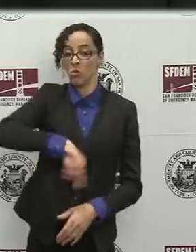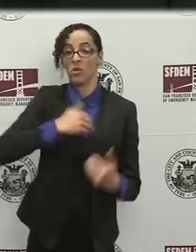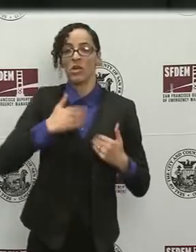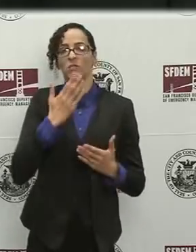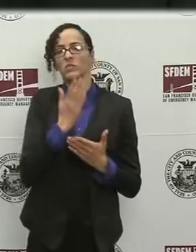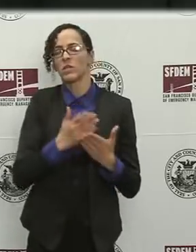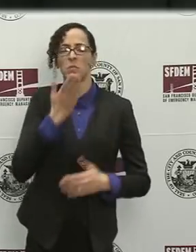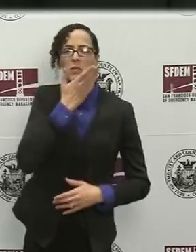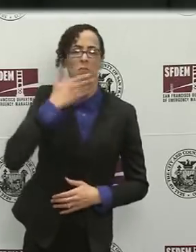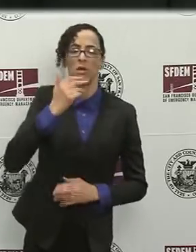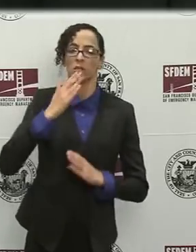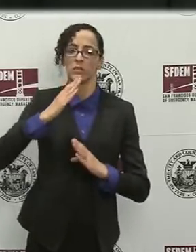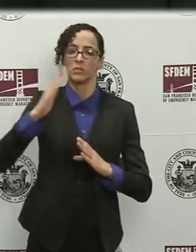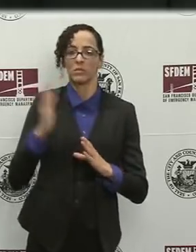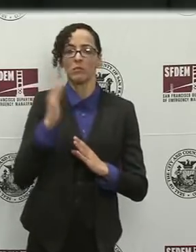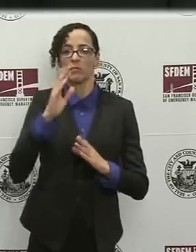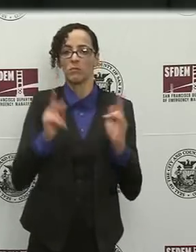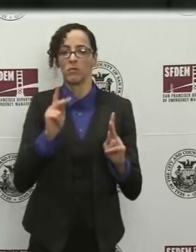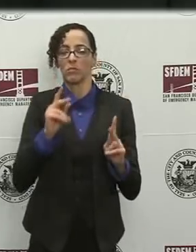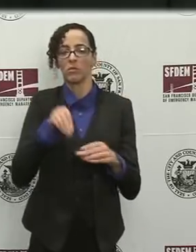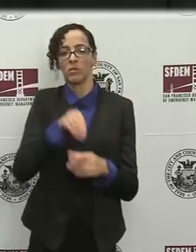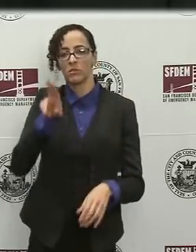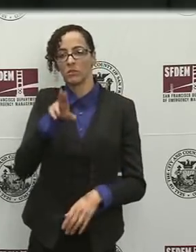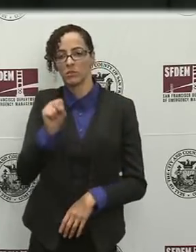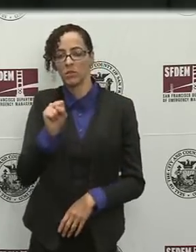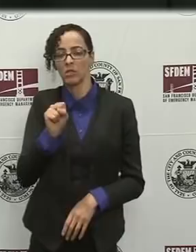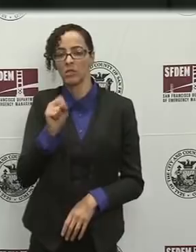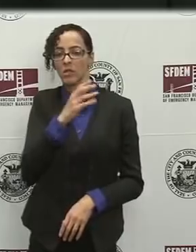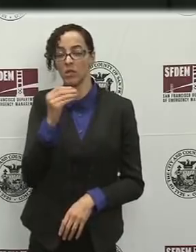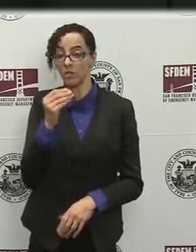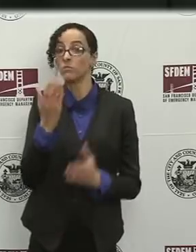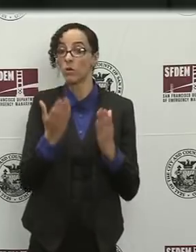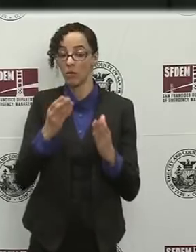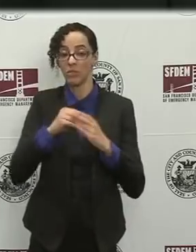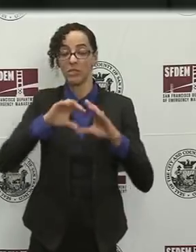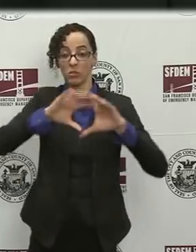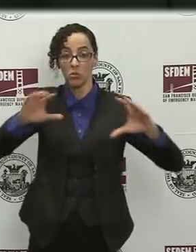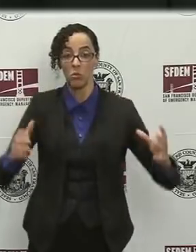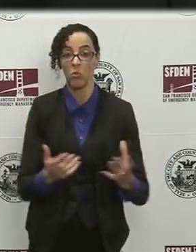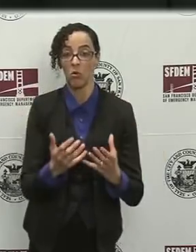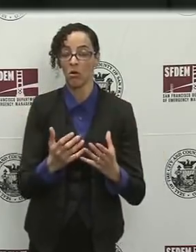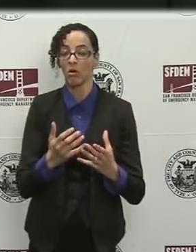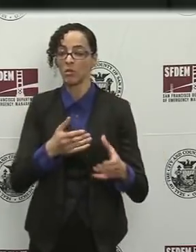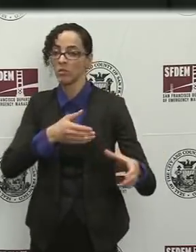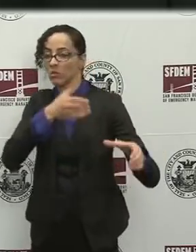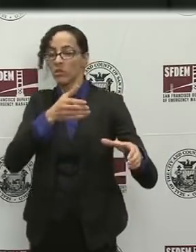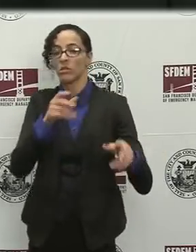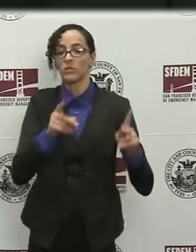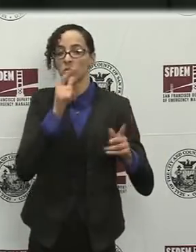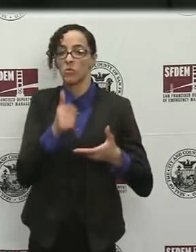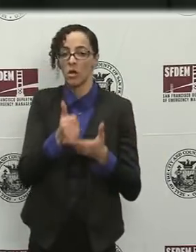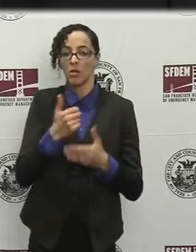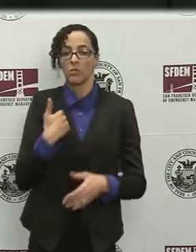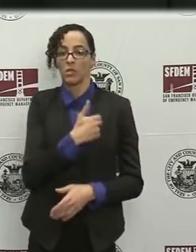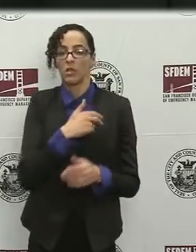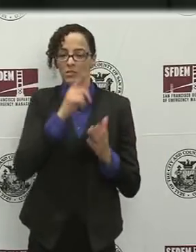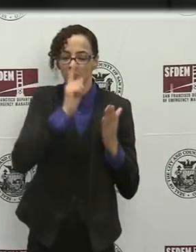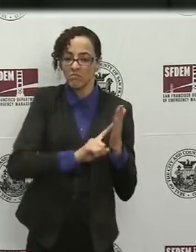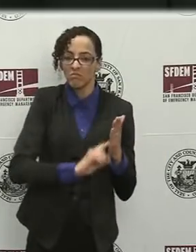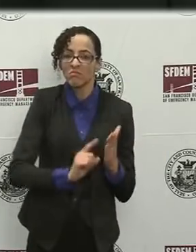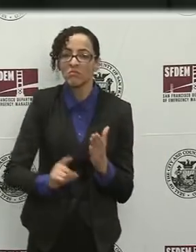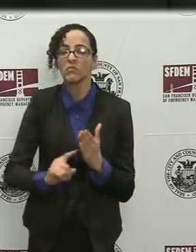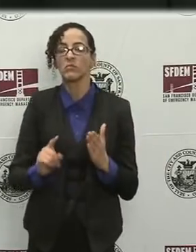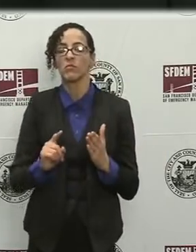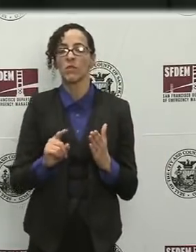people in the nation, if not in the world, helping us with this investigation, physicians from the Centers